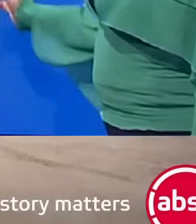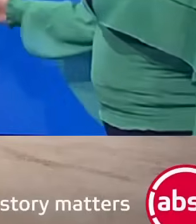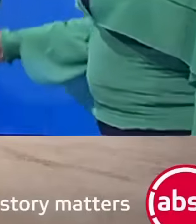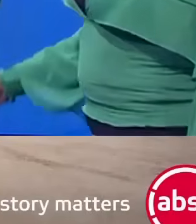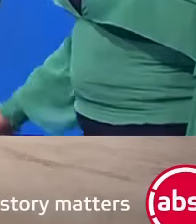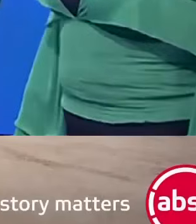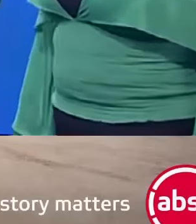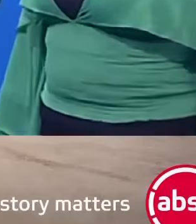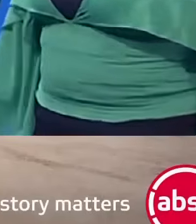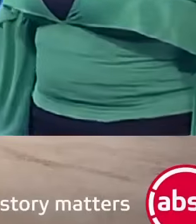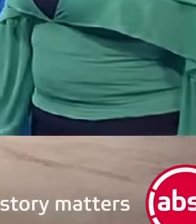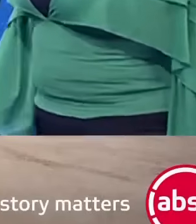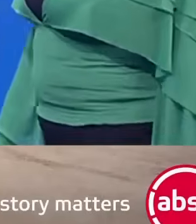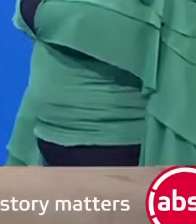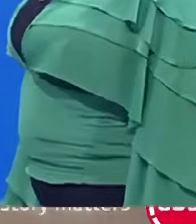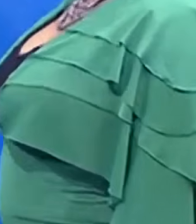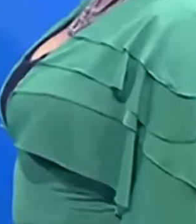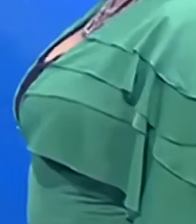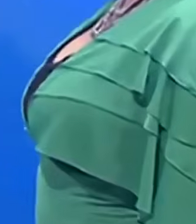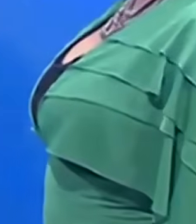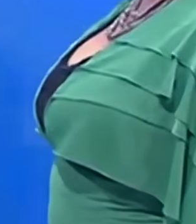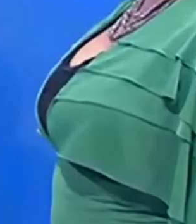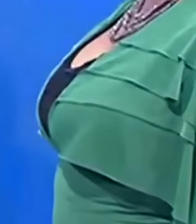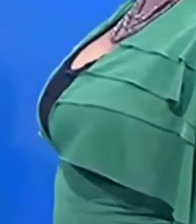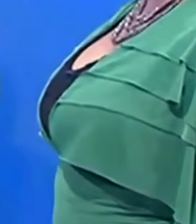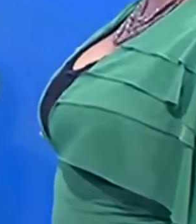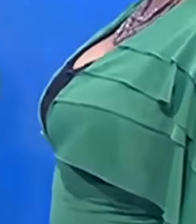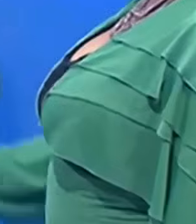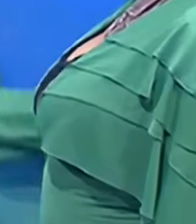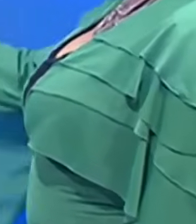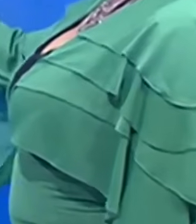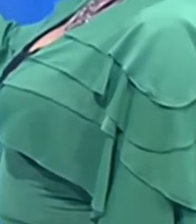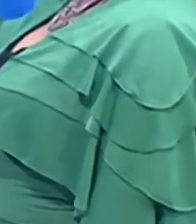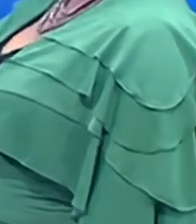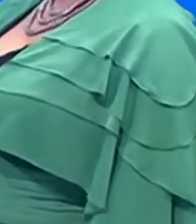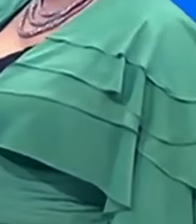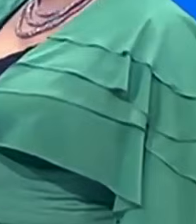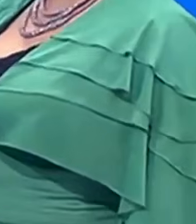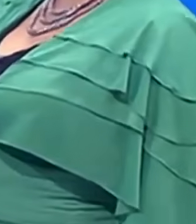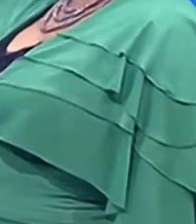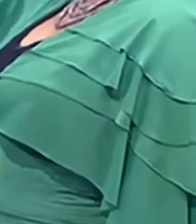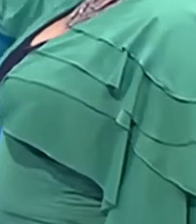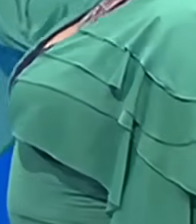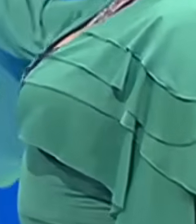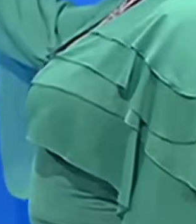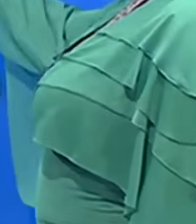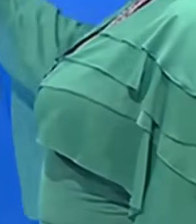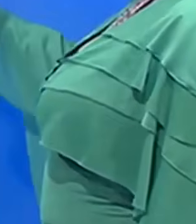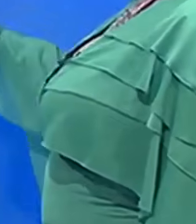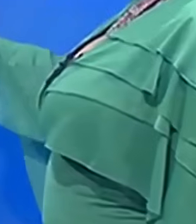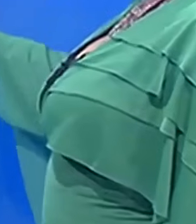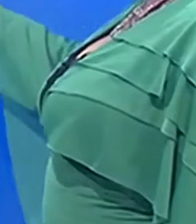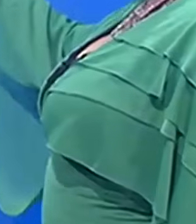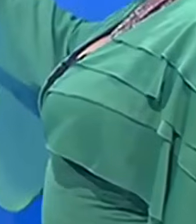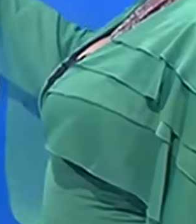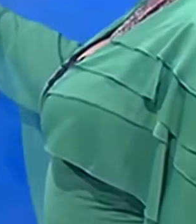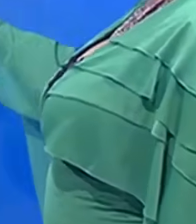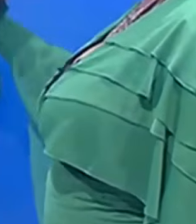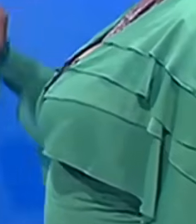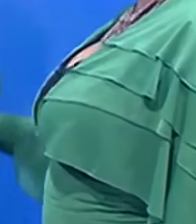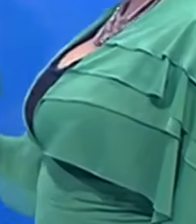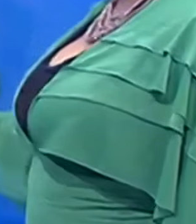tša mesarasarane ka diperesente tše 30 ge re tšwela pele jwale le tšona go sasa re di bona dipula tšela dintši di le gona di tsenelela gona go